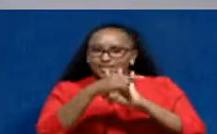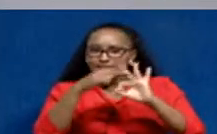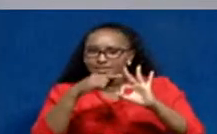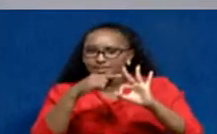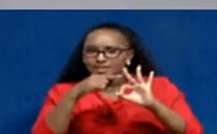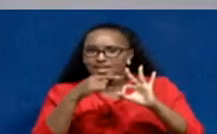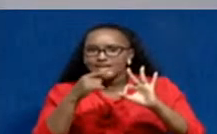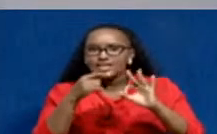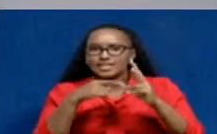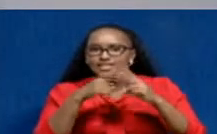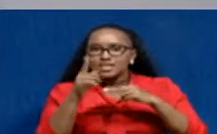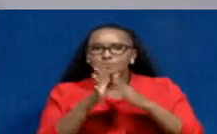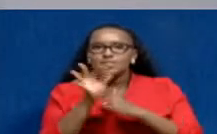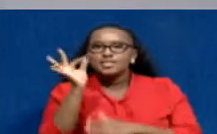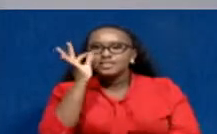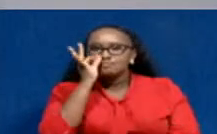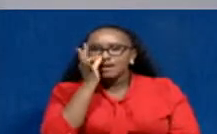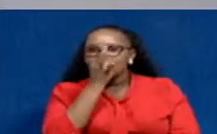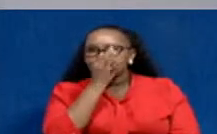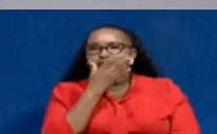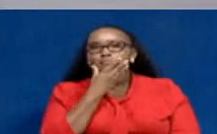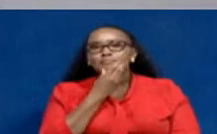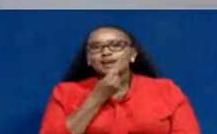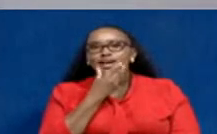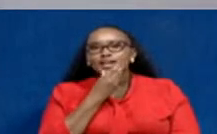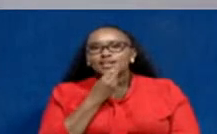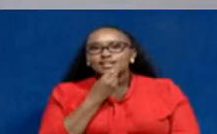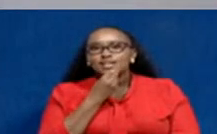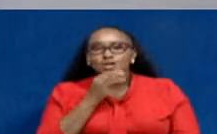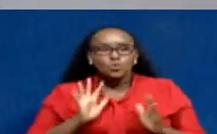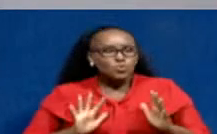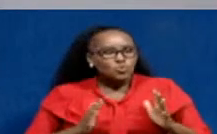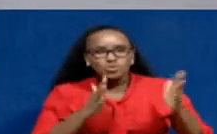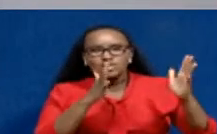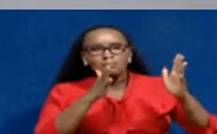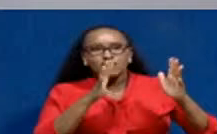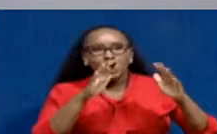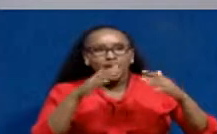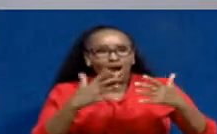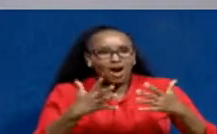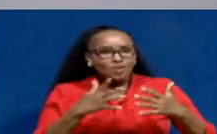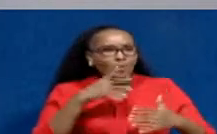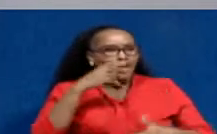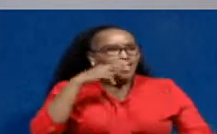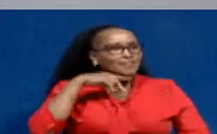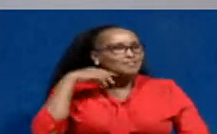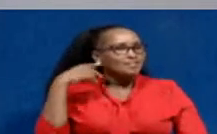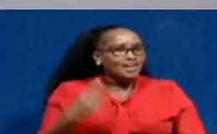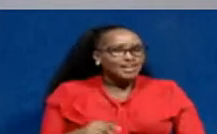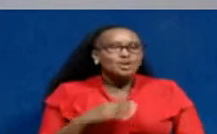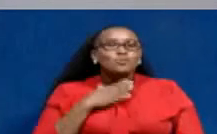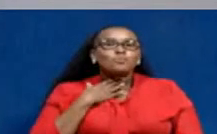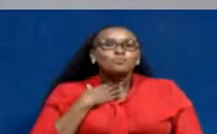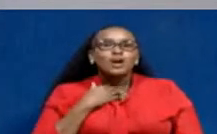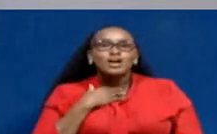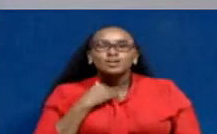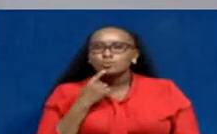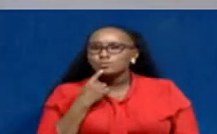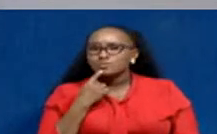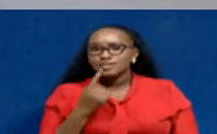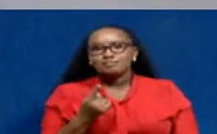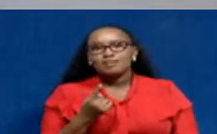I begin with Kibaki the man, and in celebrating his humanity, I want to